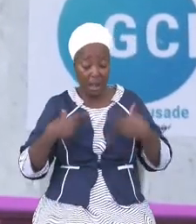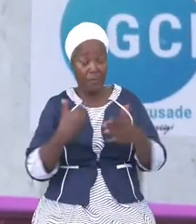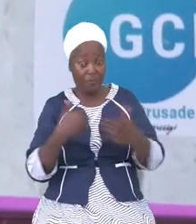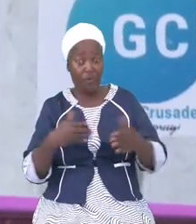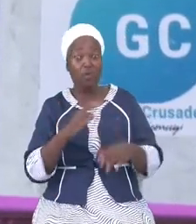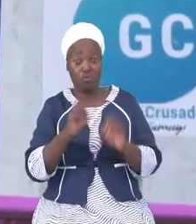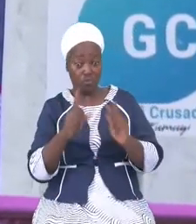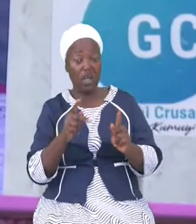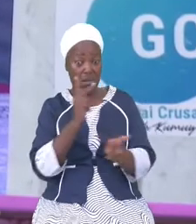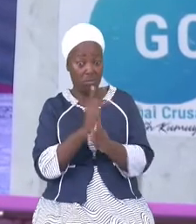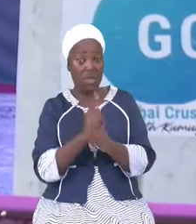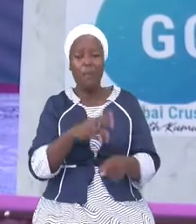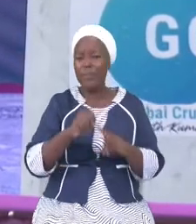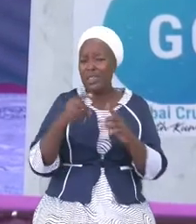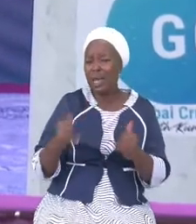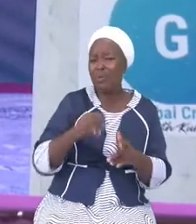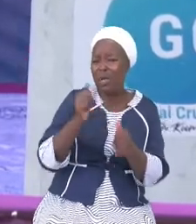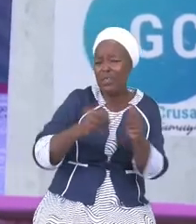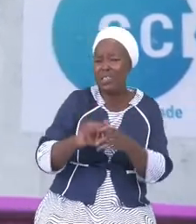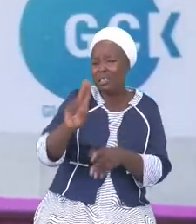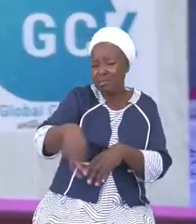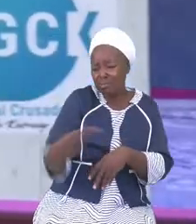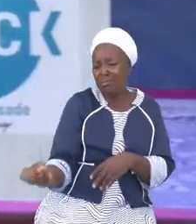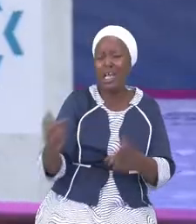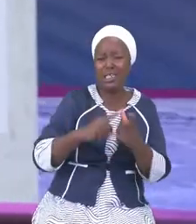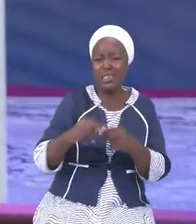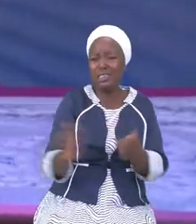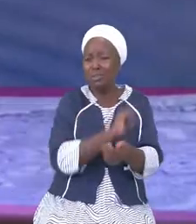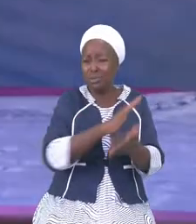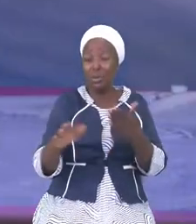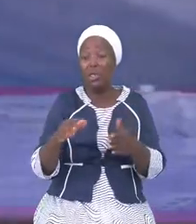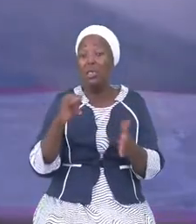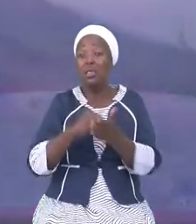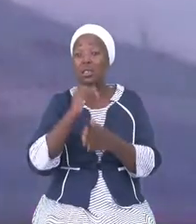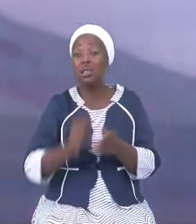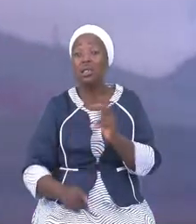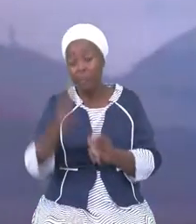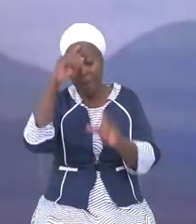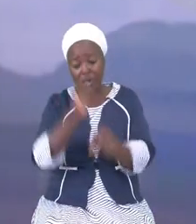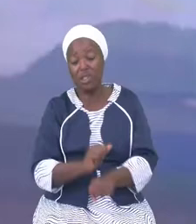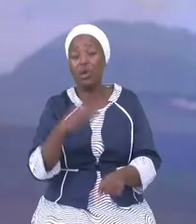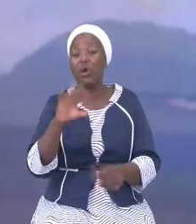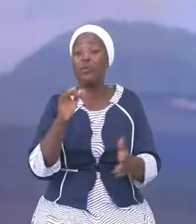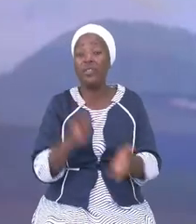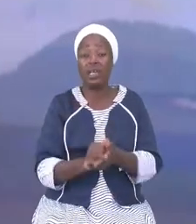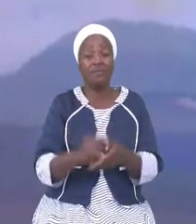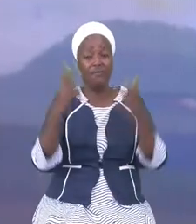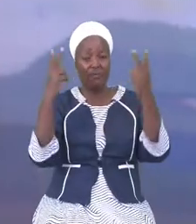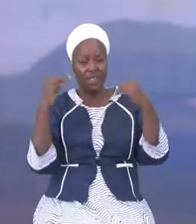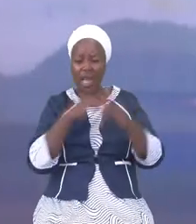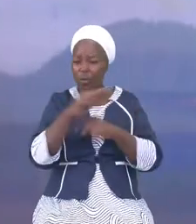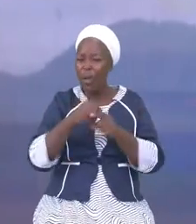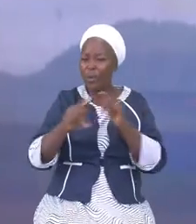but now everything is used up. It's the lifestyle of vanities. And when people are in